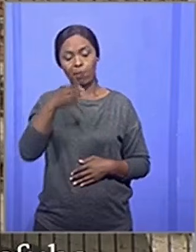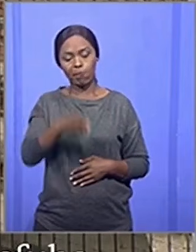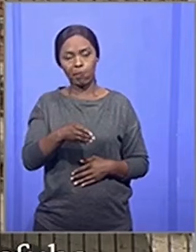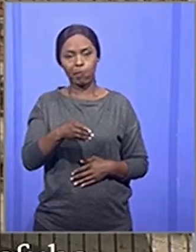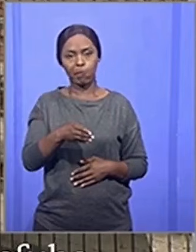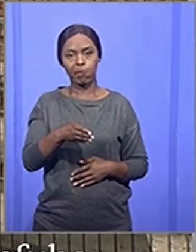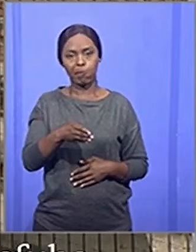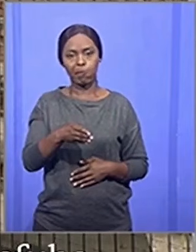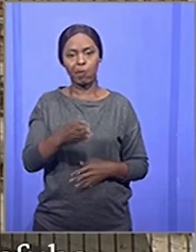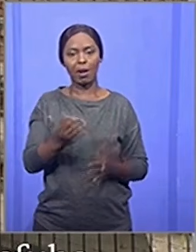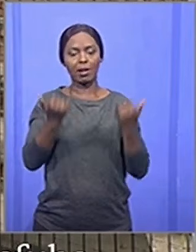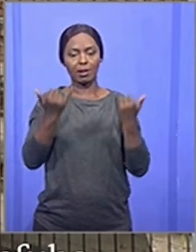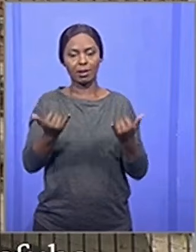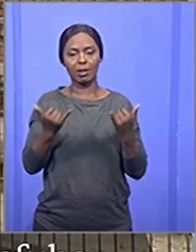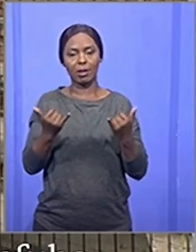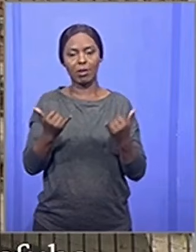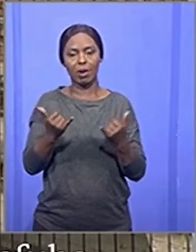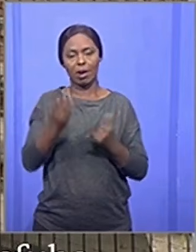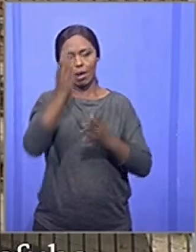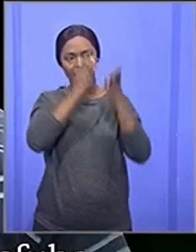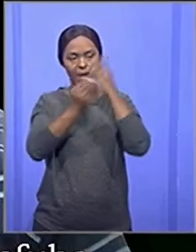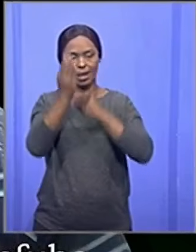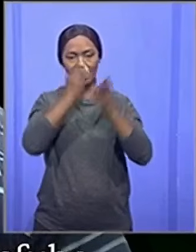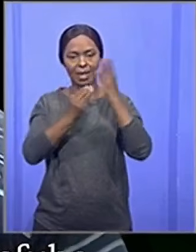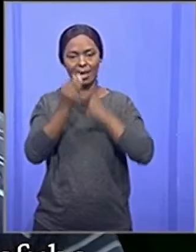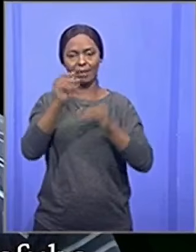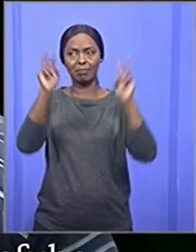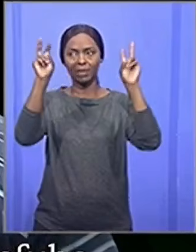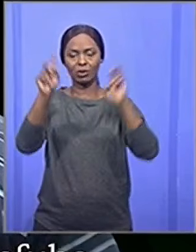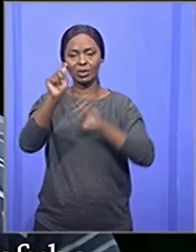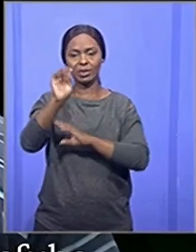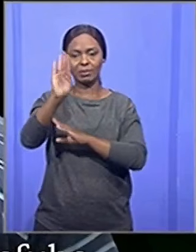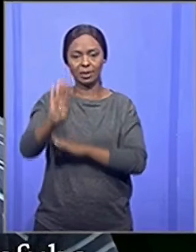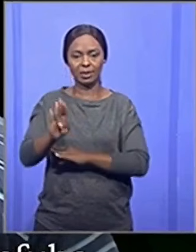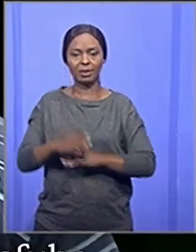to get more knowledge about it.